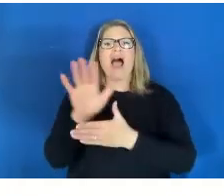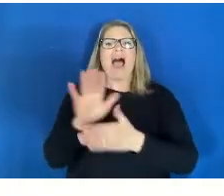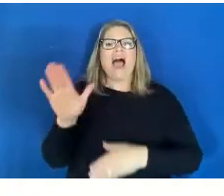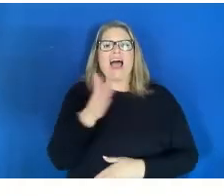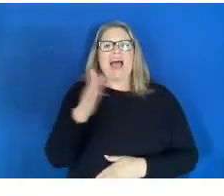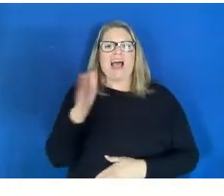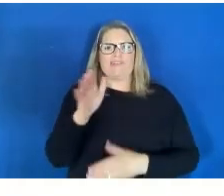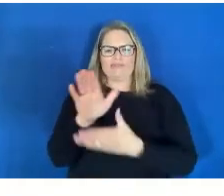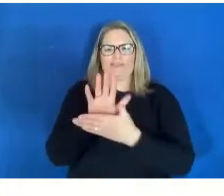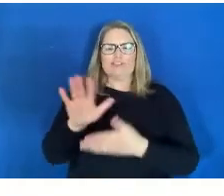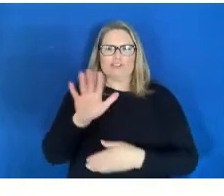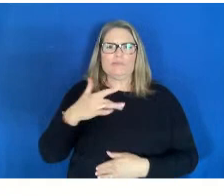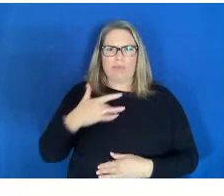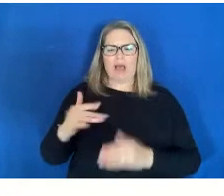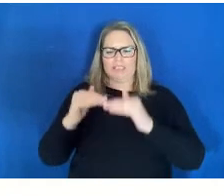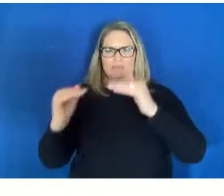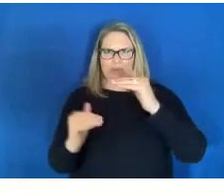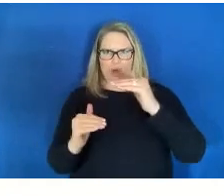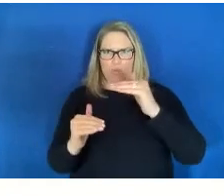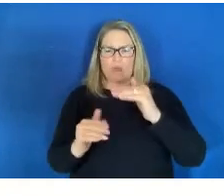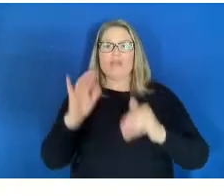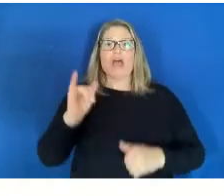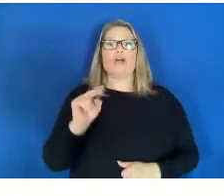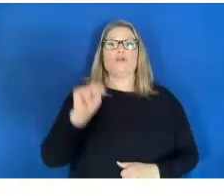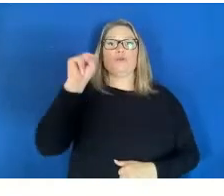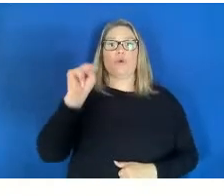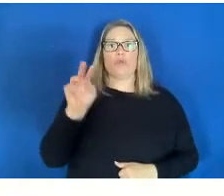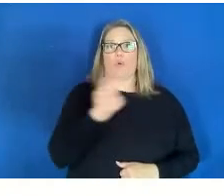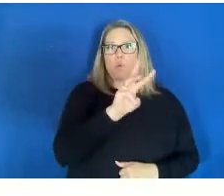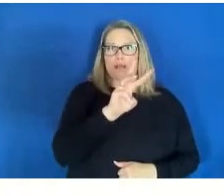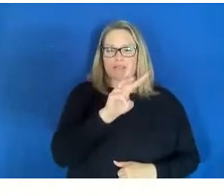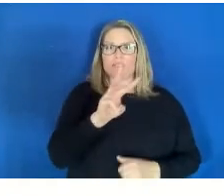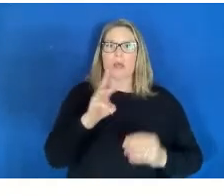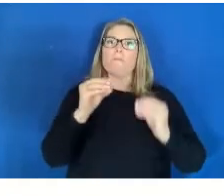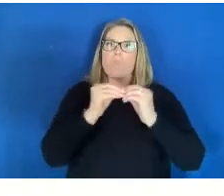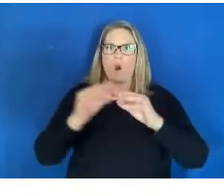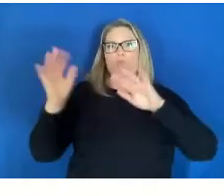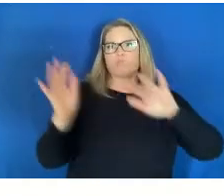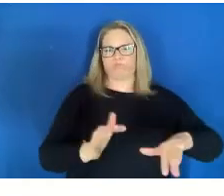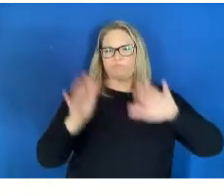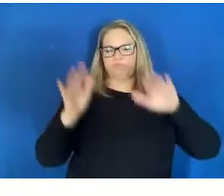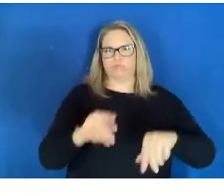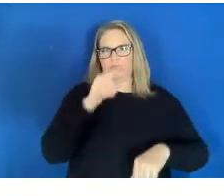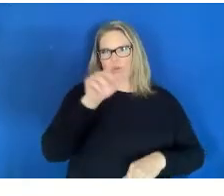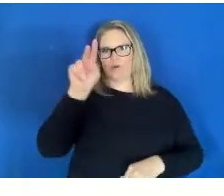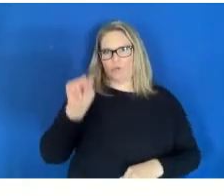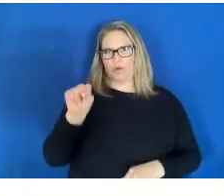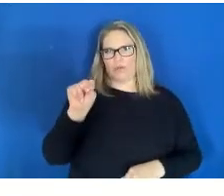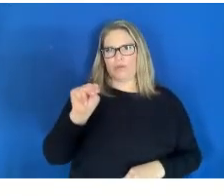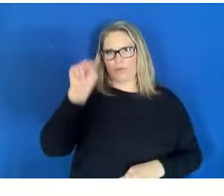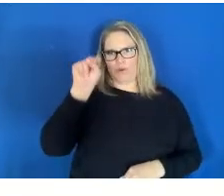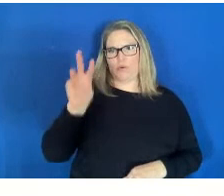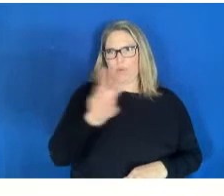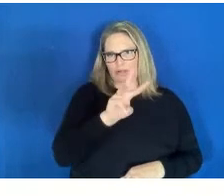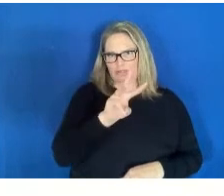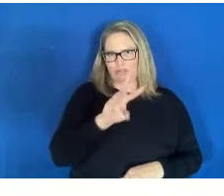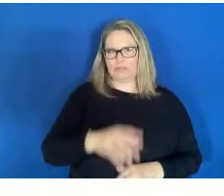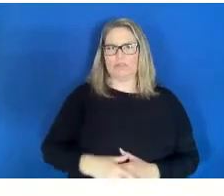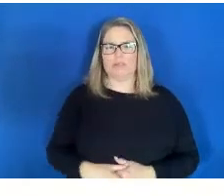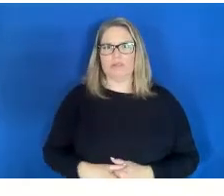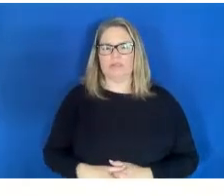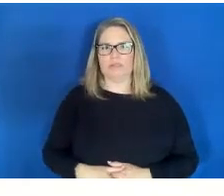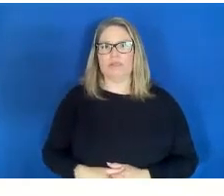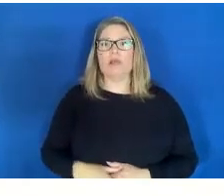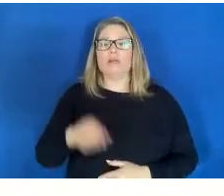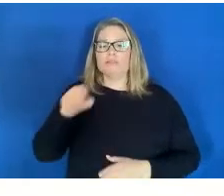year, except in the northwest, where it was more near normal. And these values are